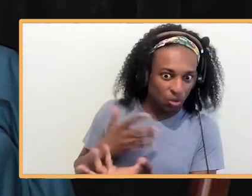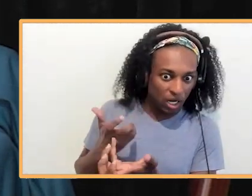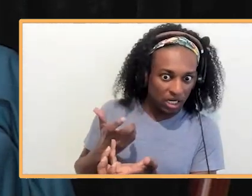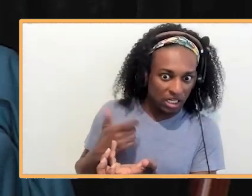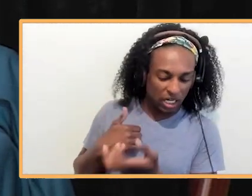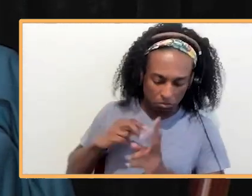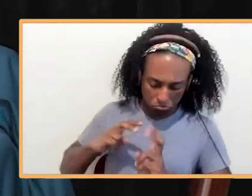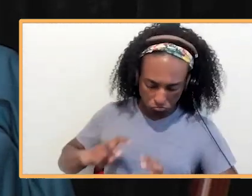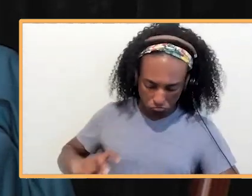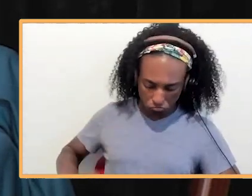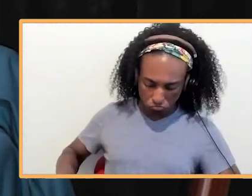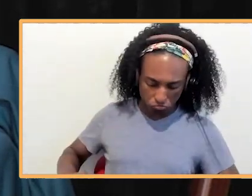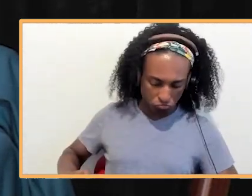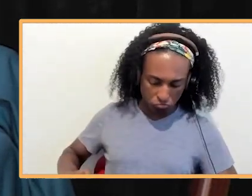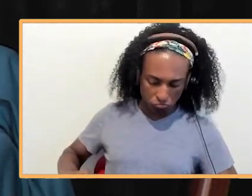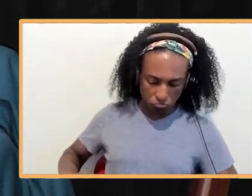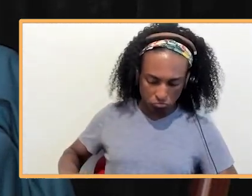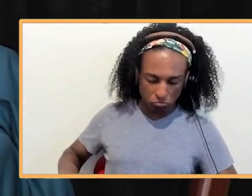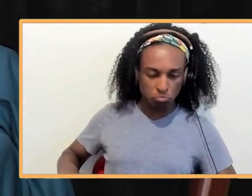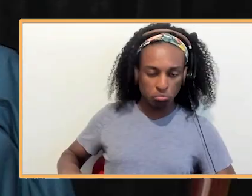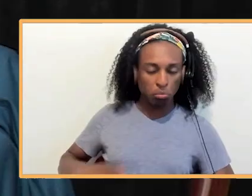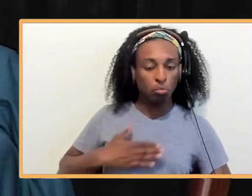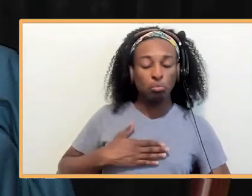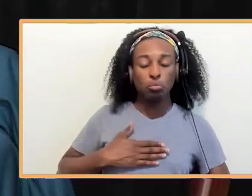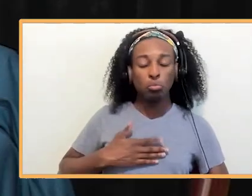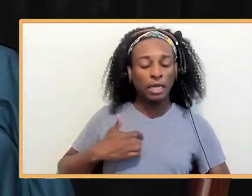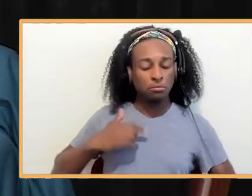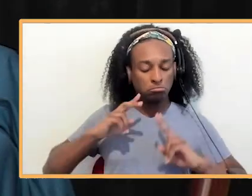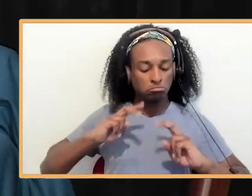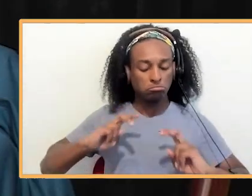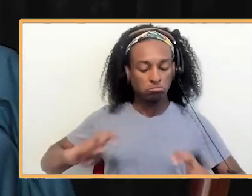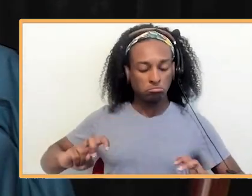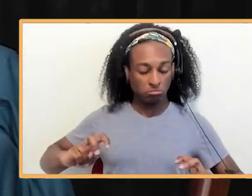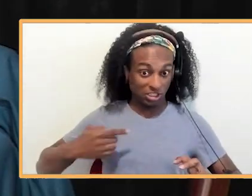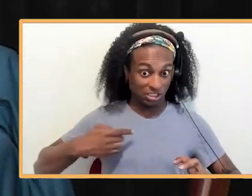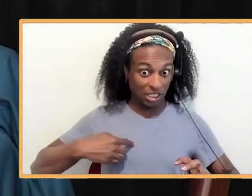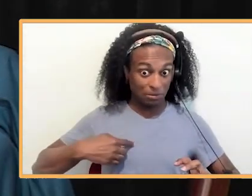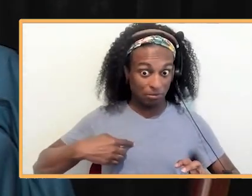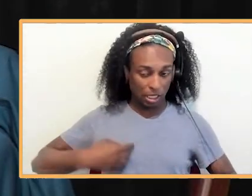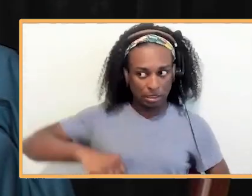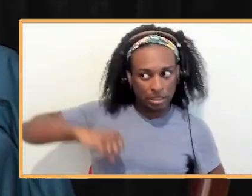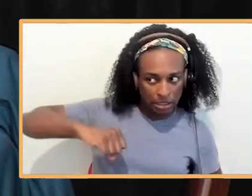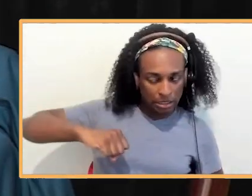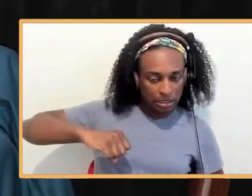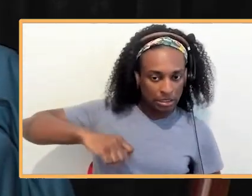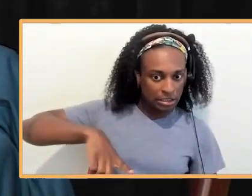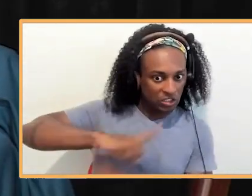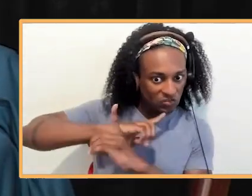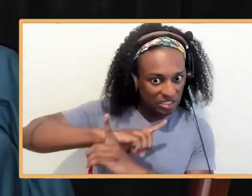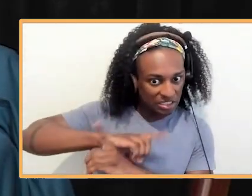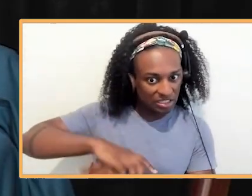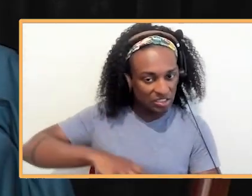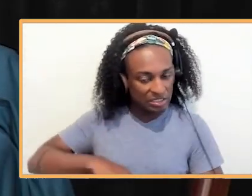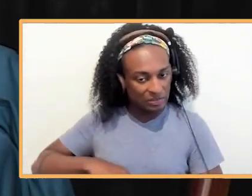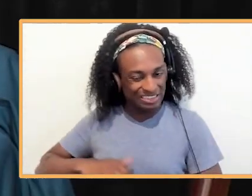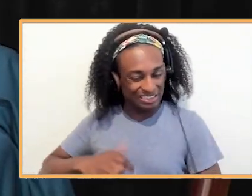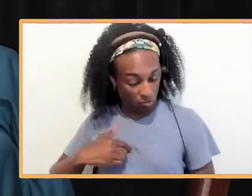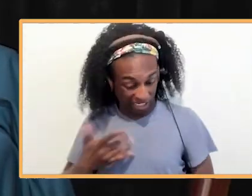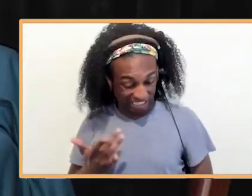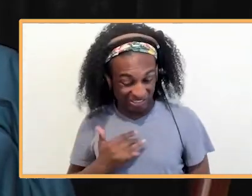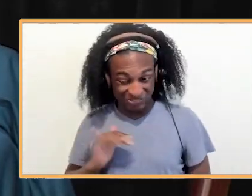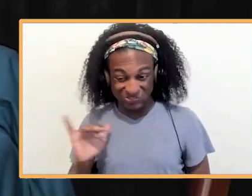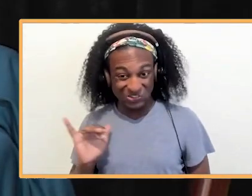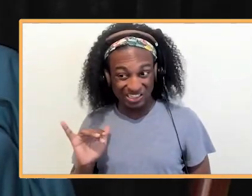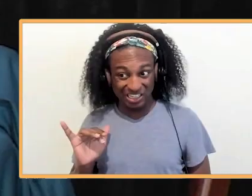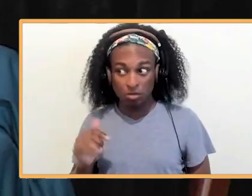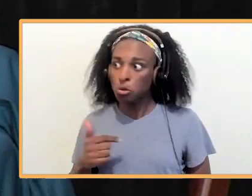defensiveness, where I want to prioritize my rightness